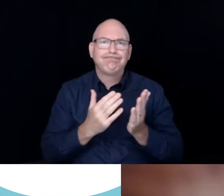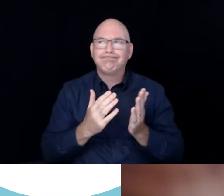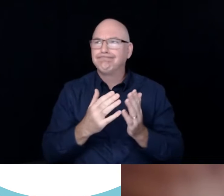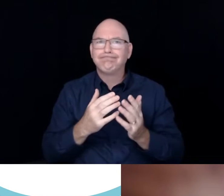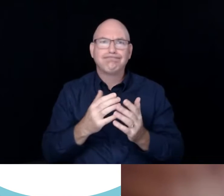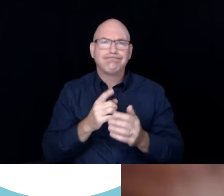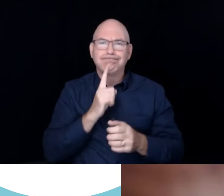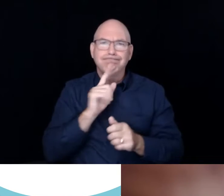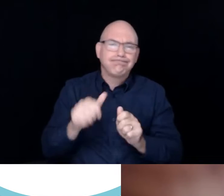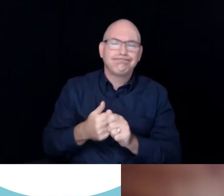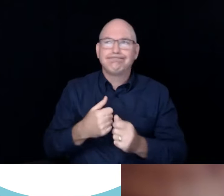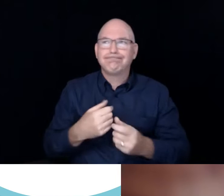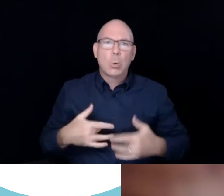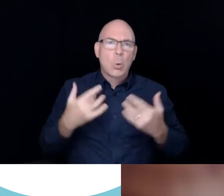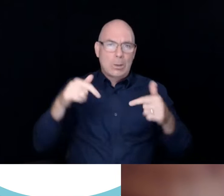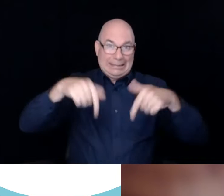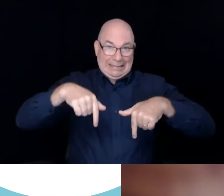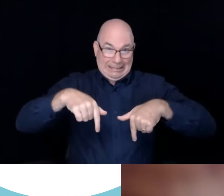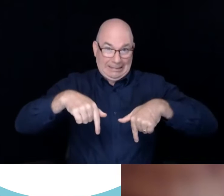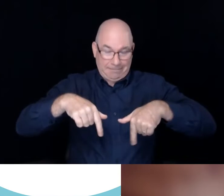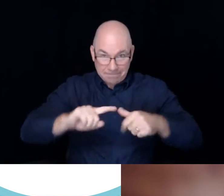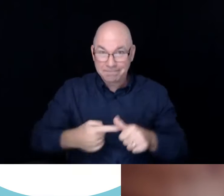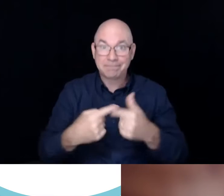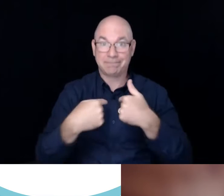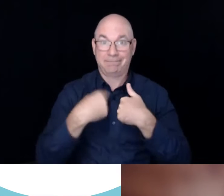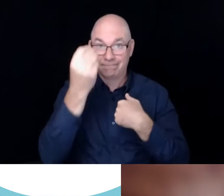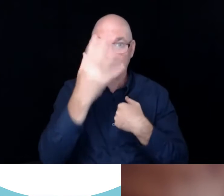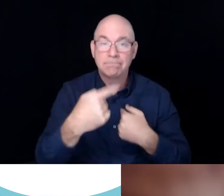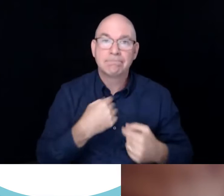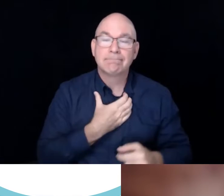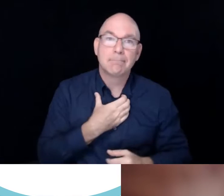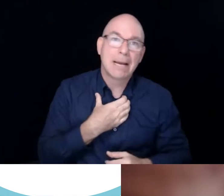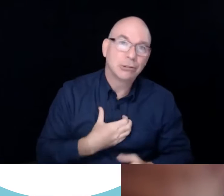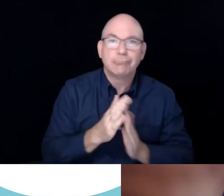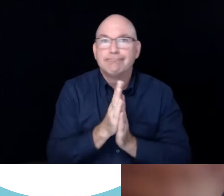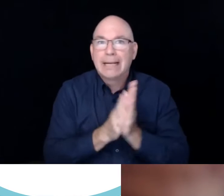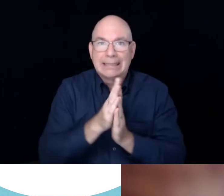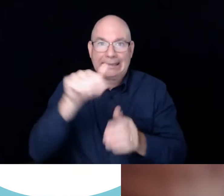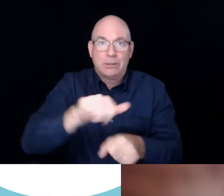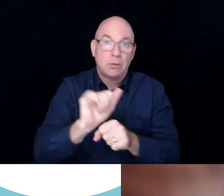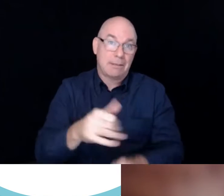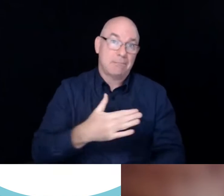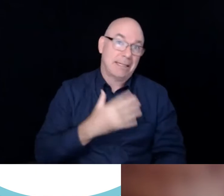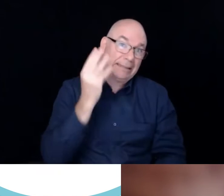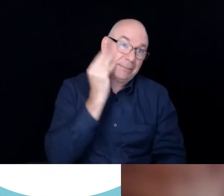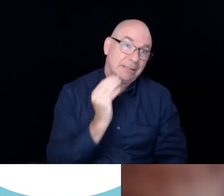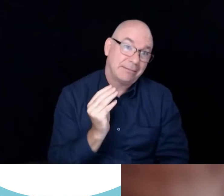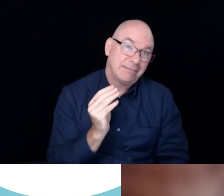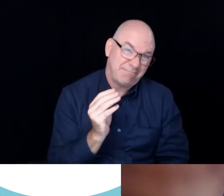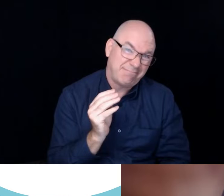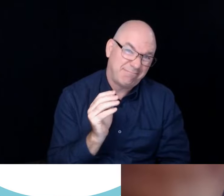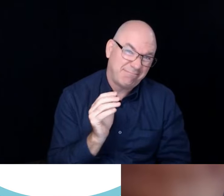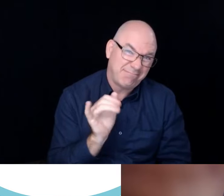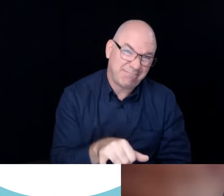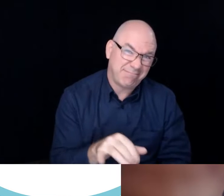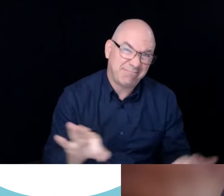for the day. And so I'll start by saying I am passionate about this work because this is my experience as well. And that's what's important about